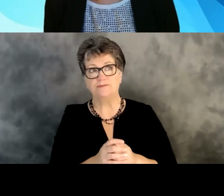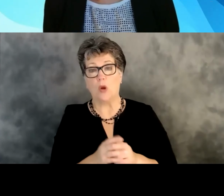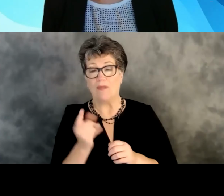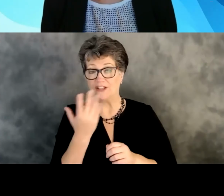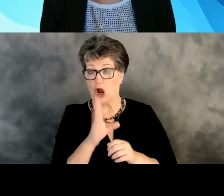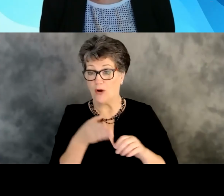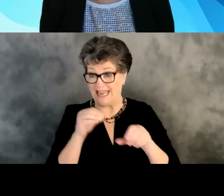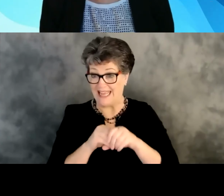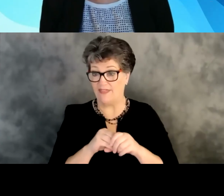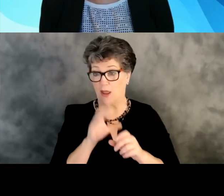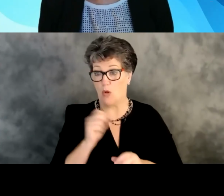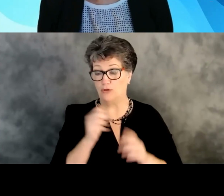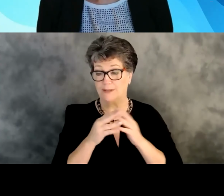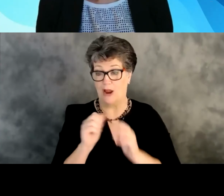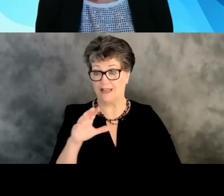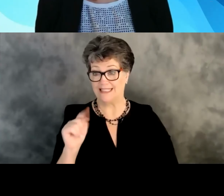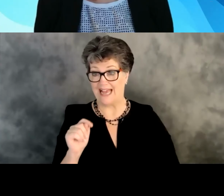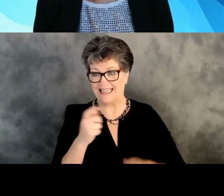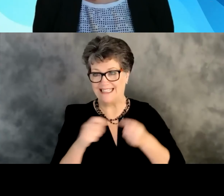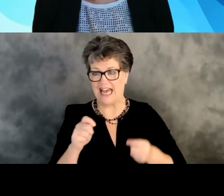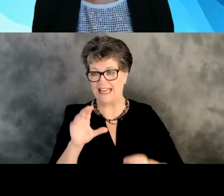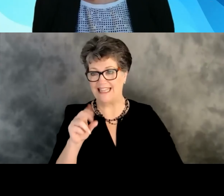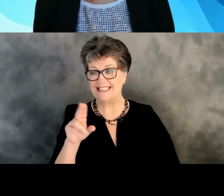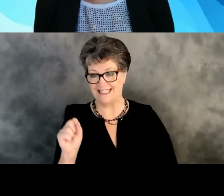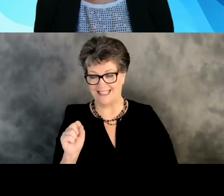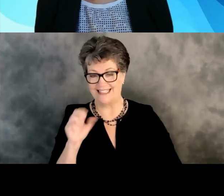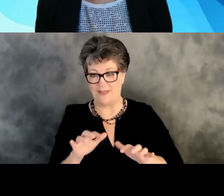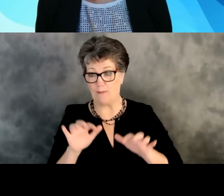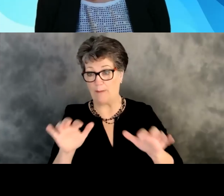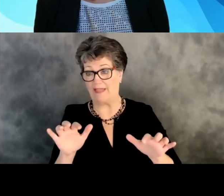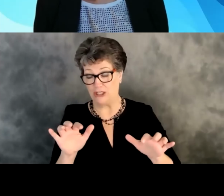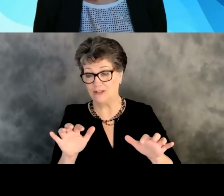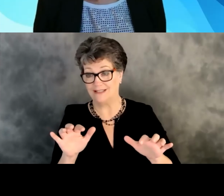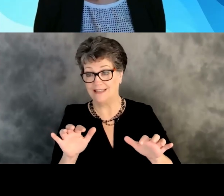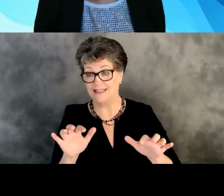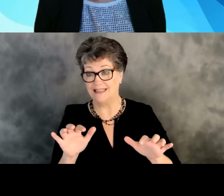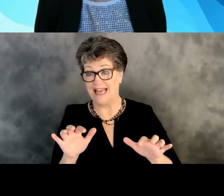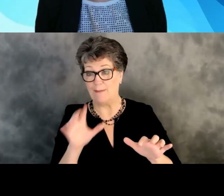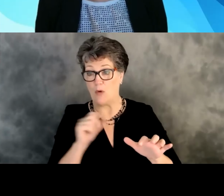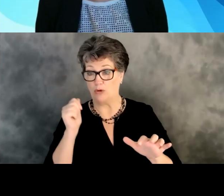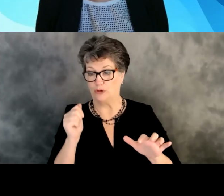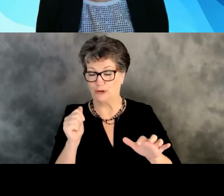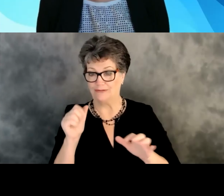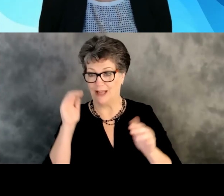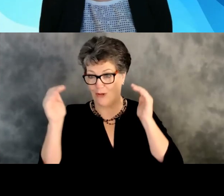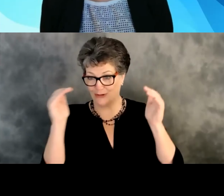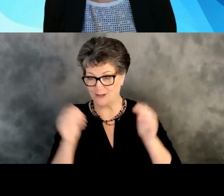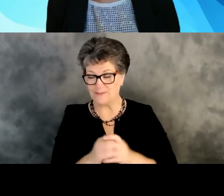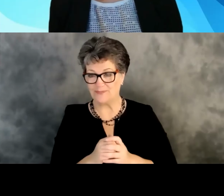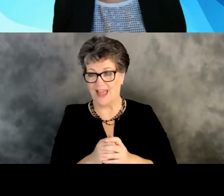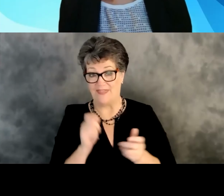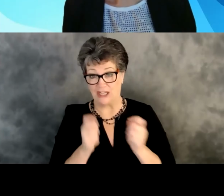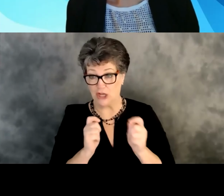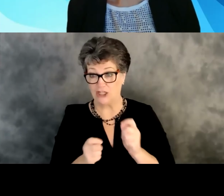Older Americans Act is we're tied to the census. When the population comes out about older adults, that changes